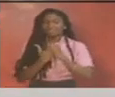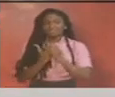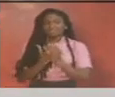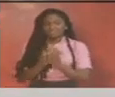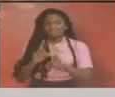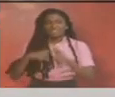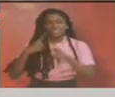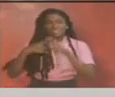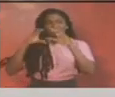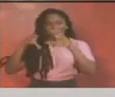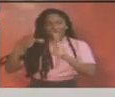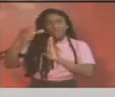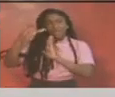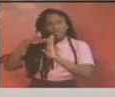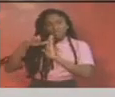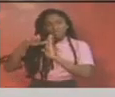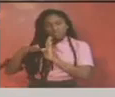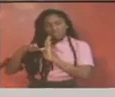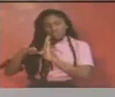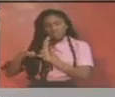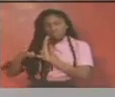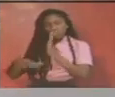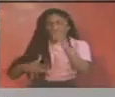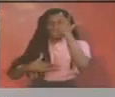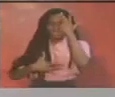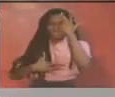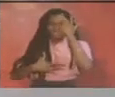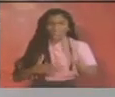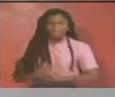where we need them to be. Thank you, Ms. Alcantara.